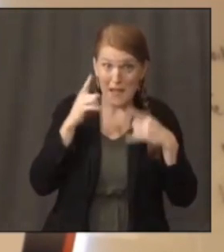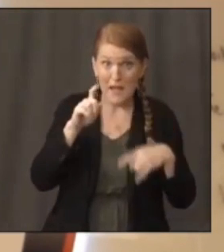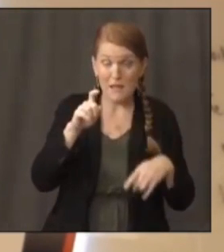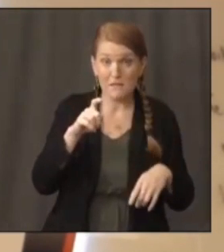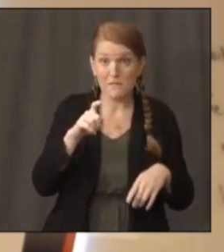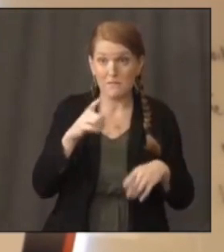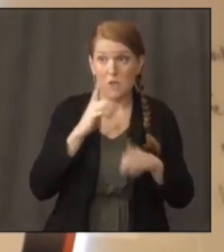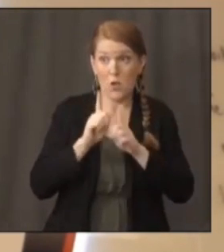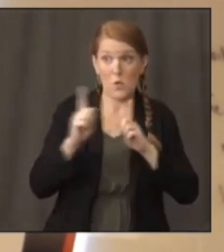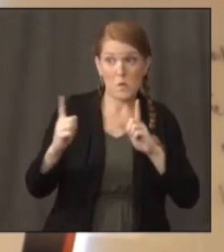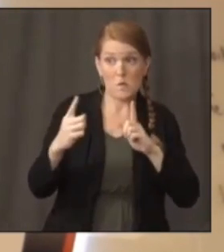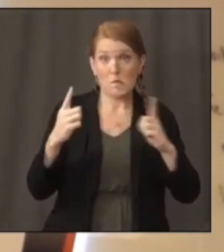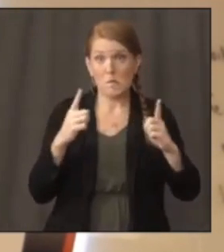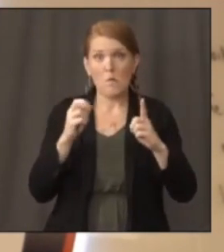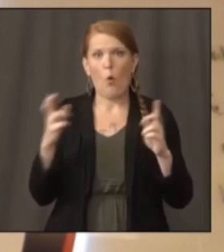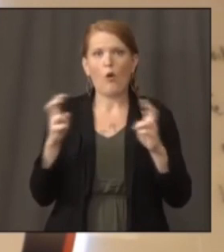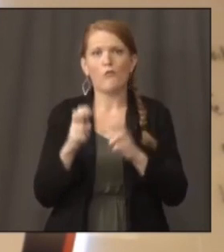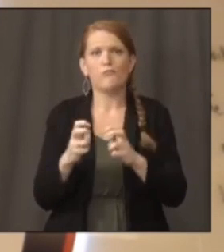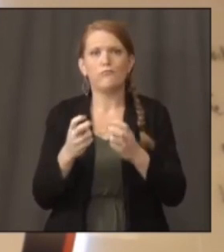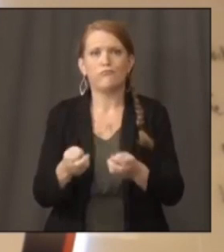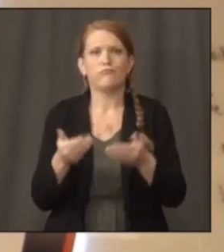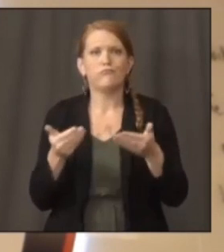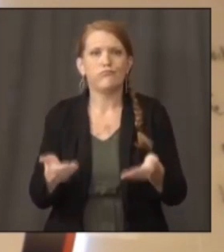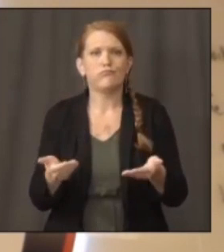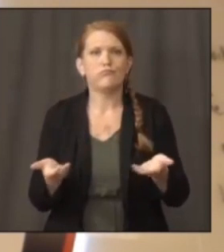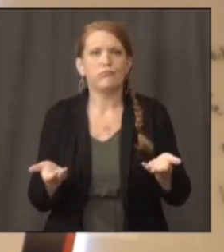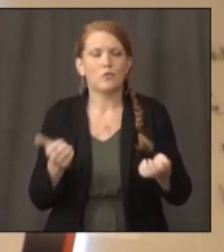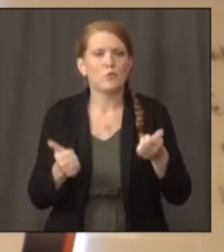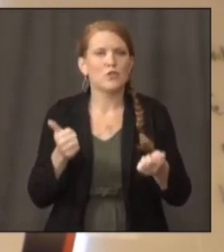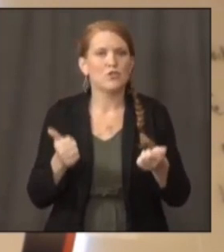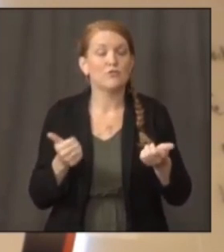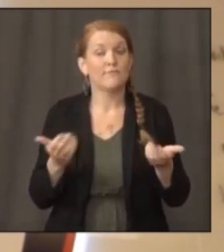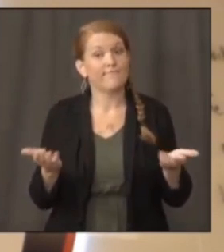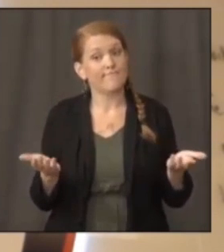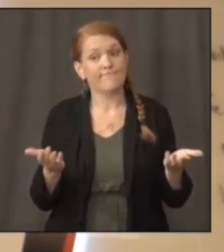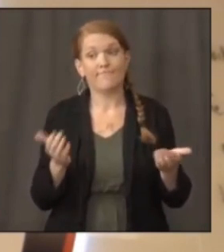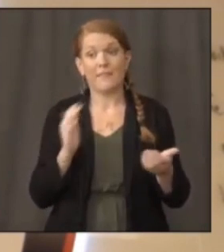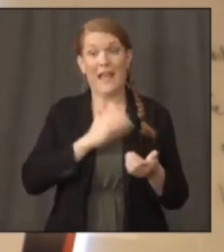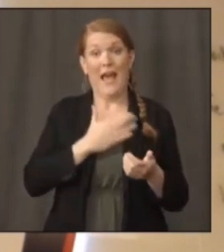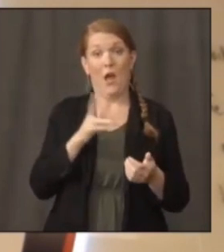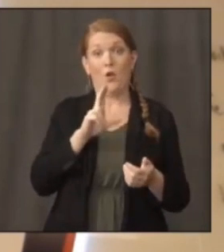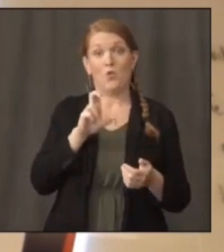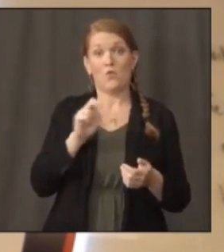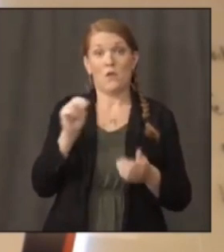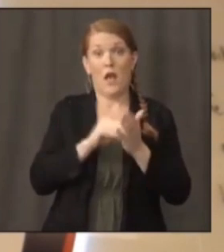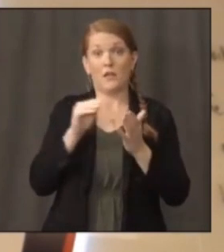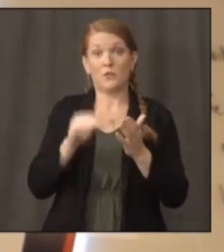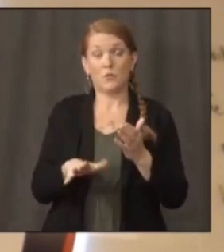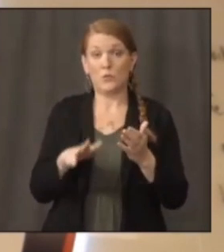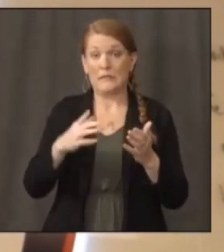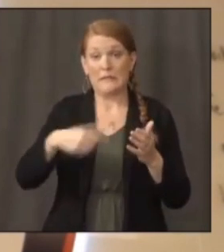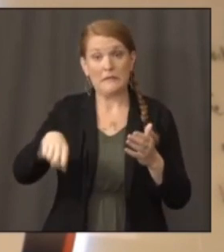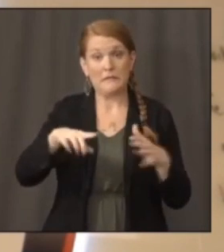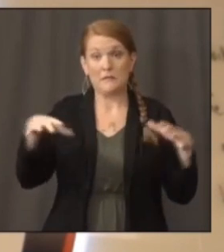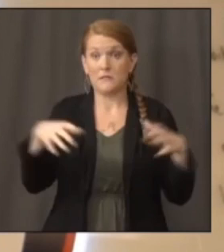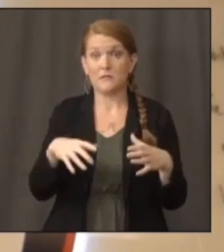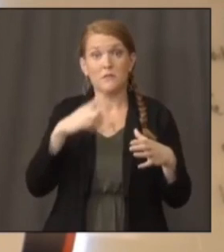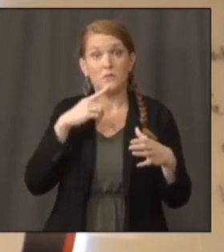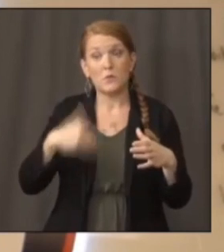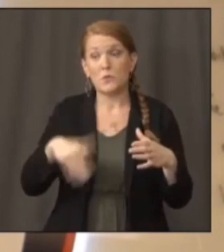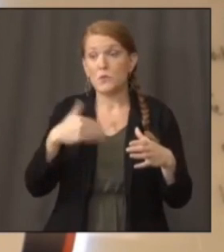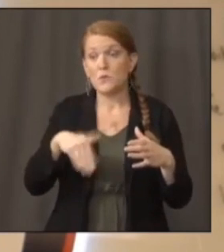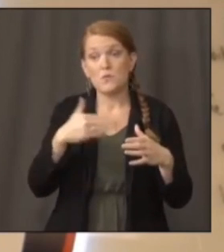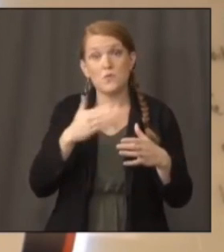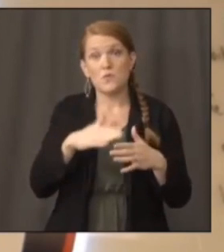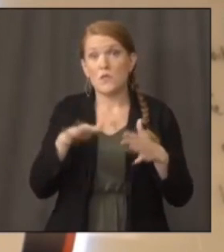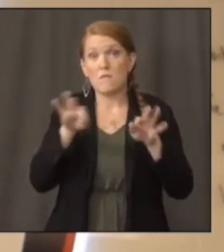you socially distancing? The students, our Husky students are such an important part of all of